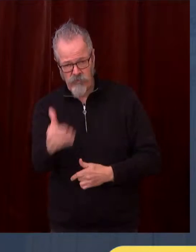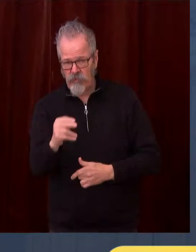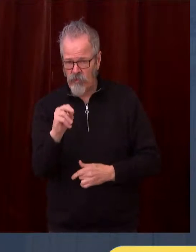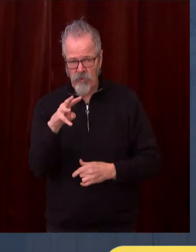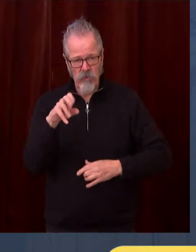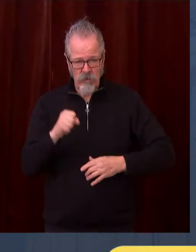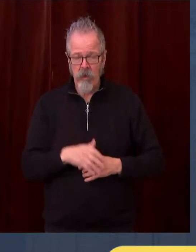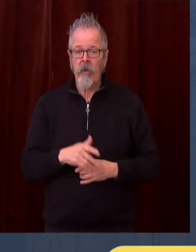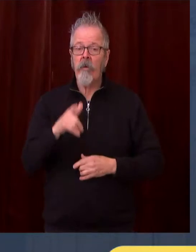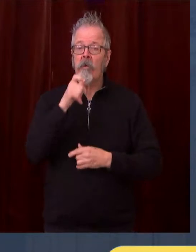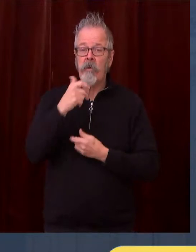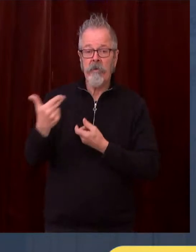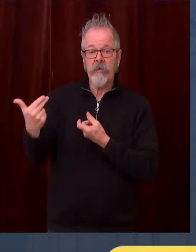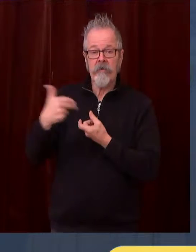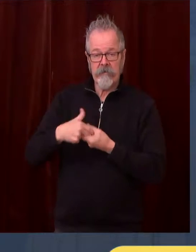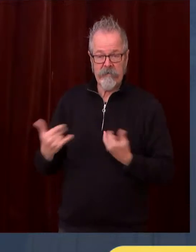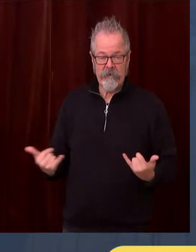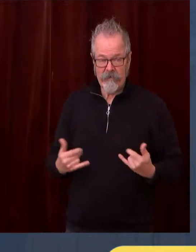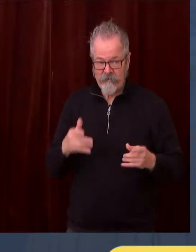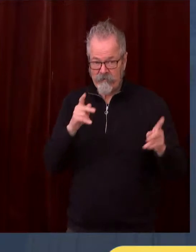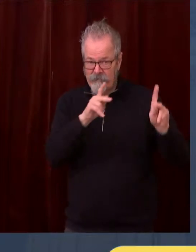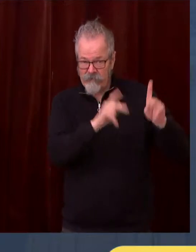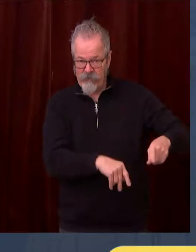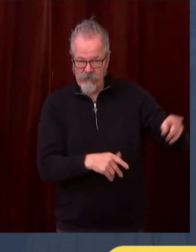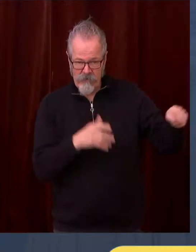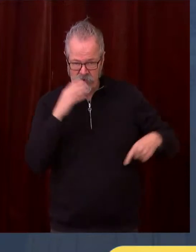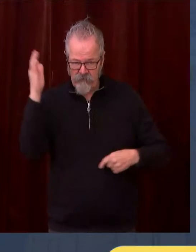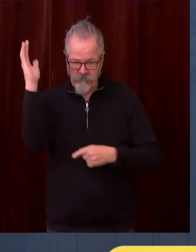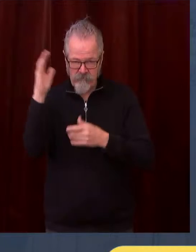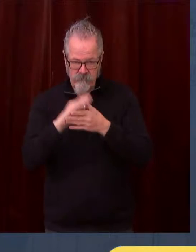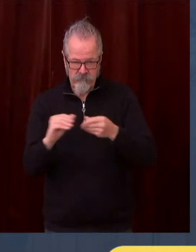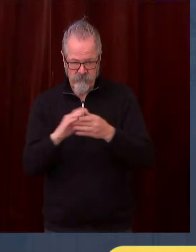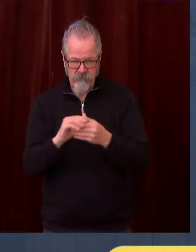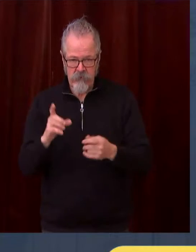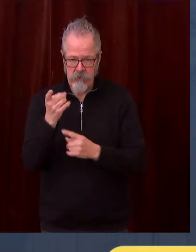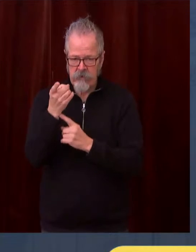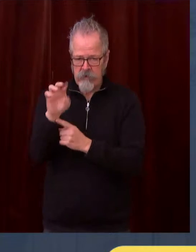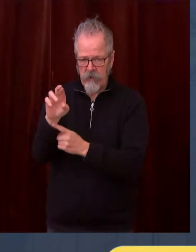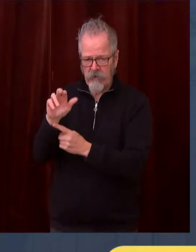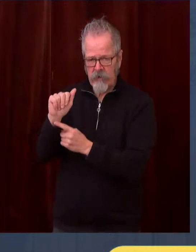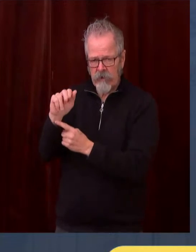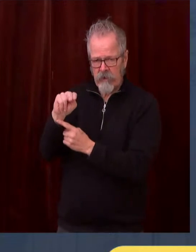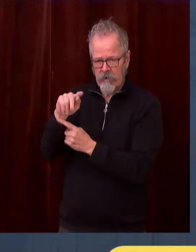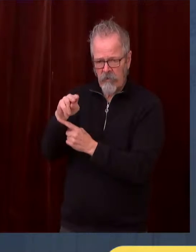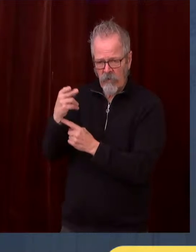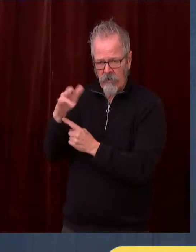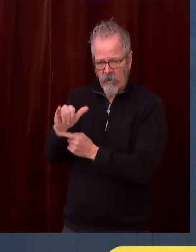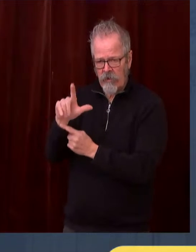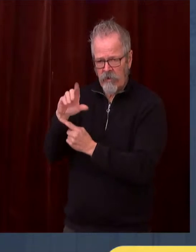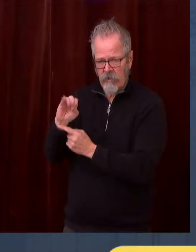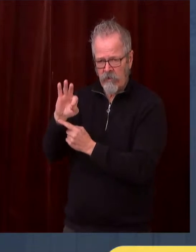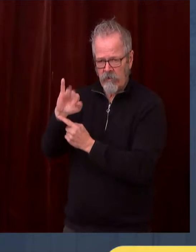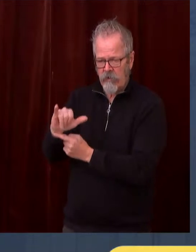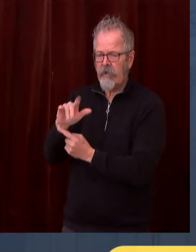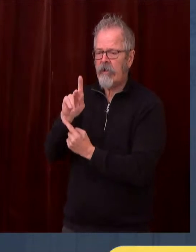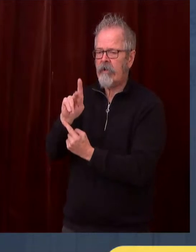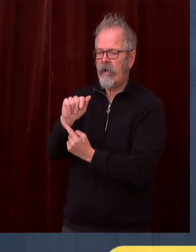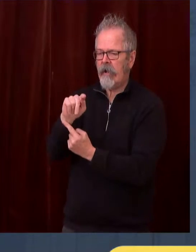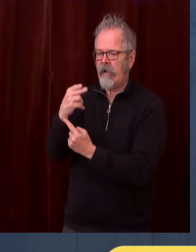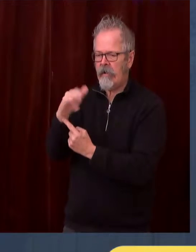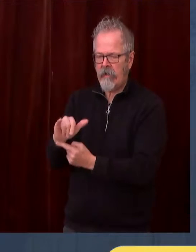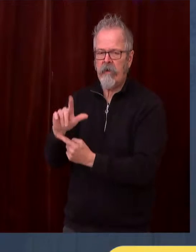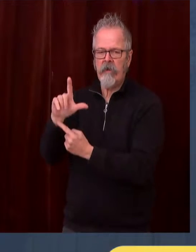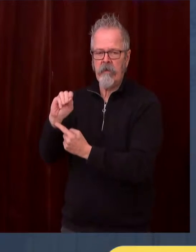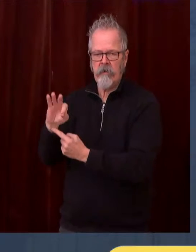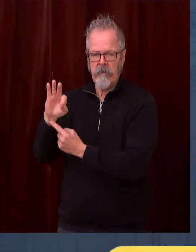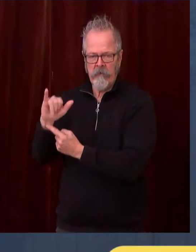Ed Marcuse and John Dunn, and those are our Washington experts on the Western States Scientific Safety Review